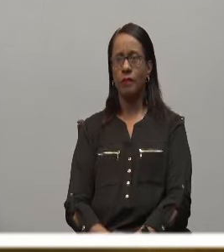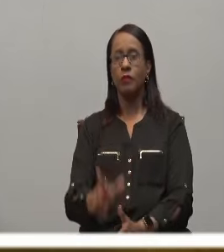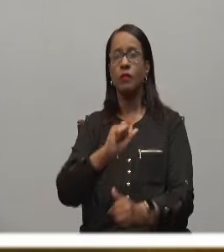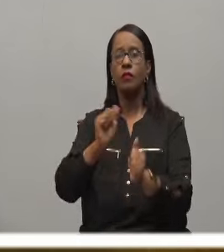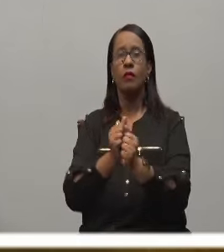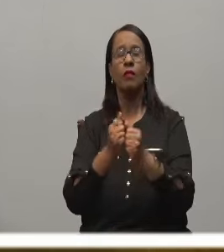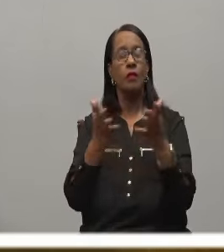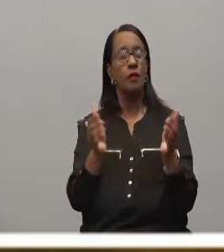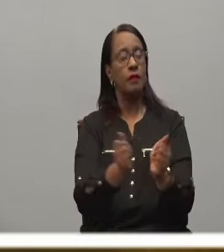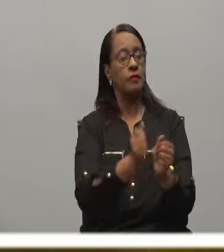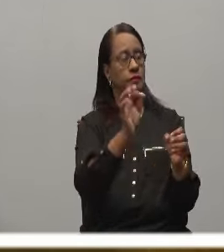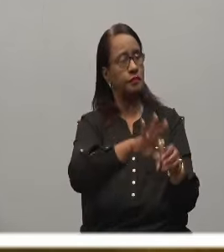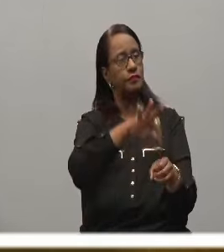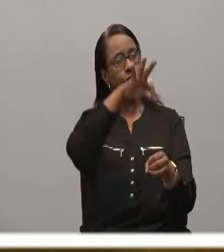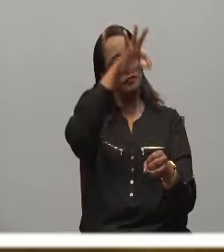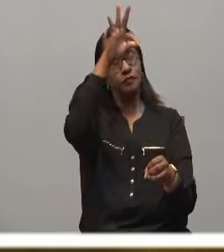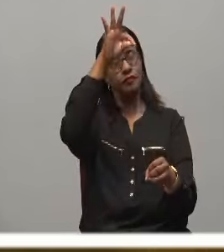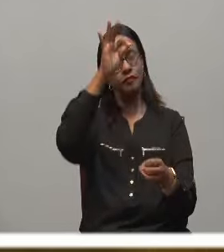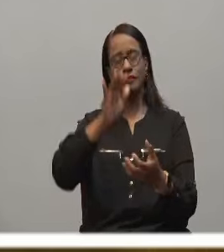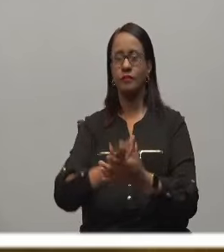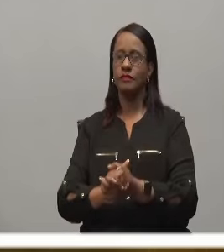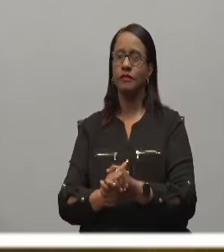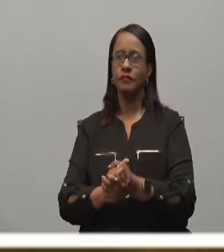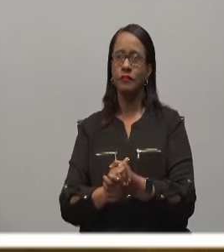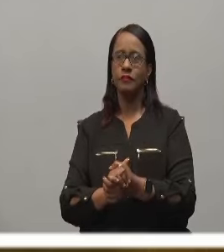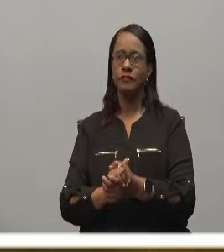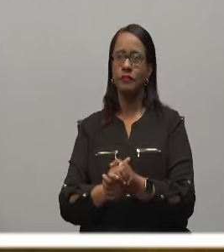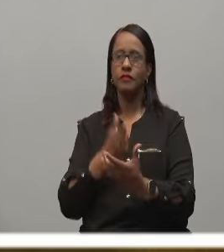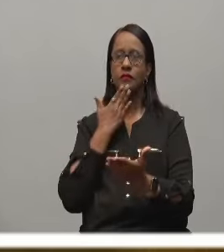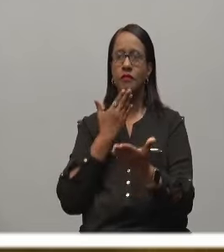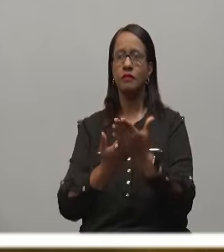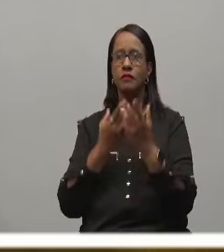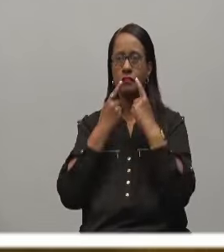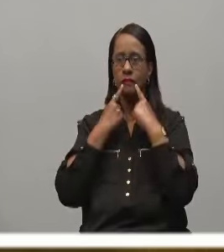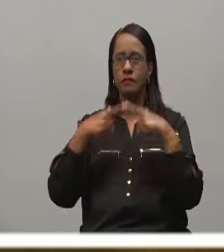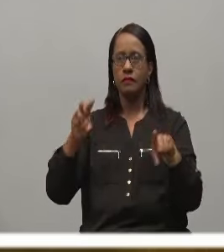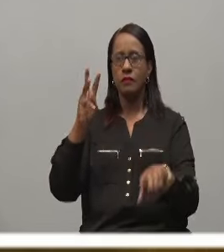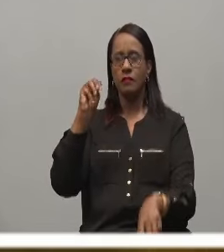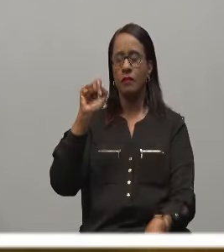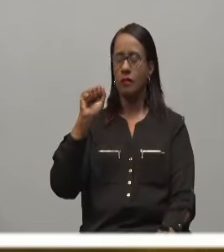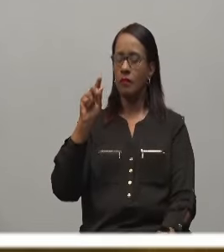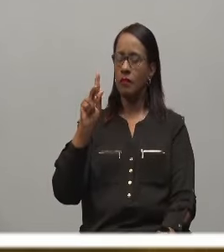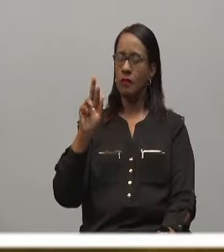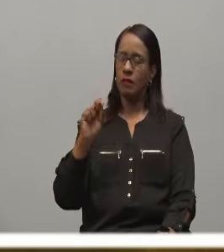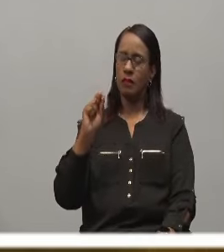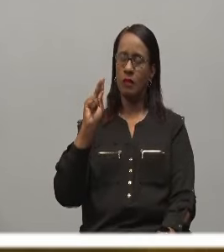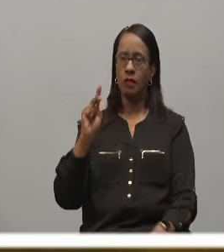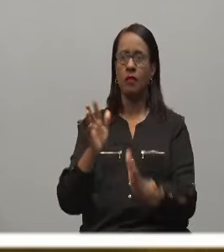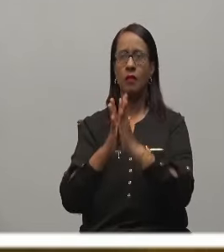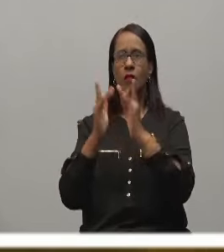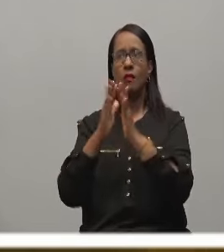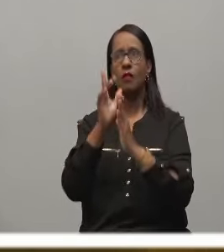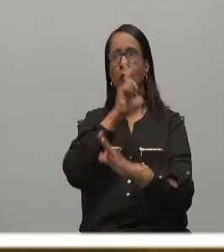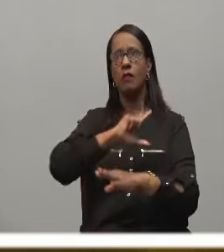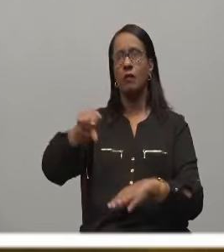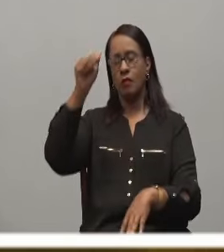The Lord be with you. And with your spirit. A reading from the Holy Gospel according to Mark.